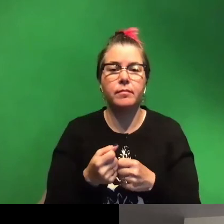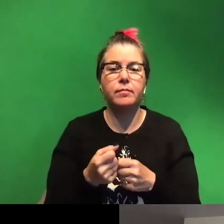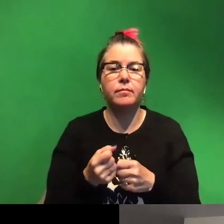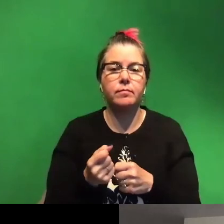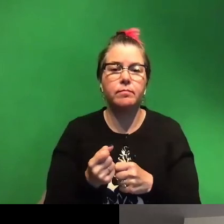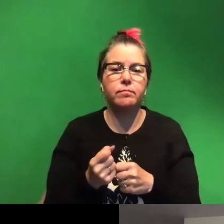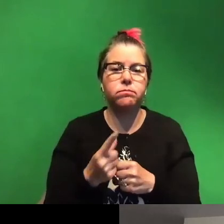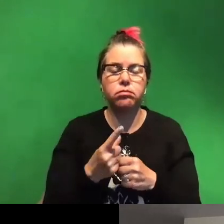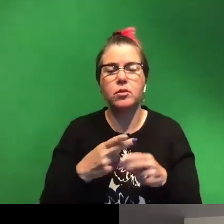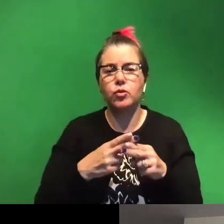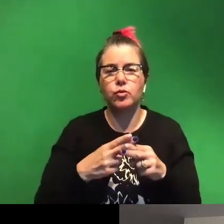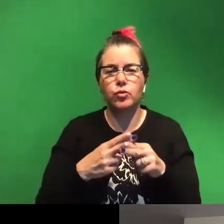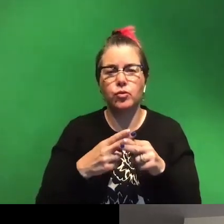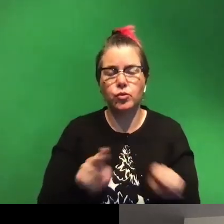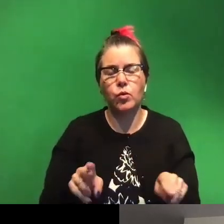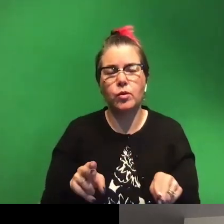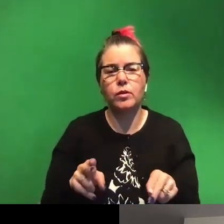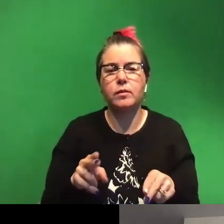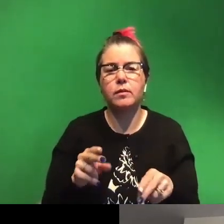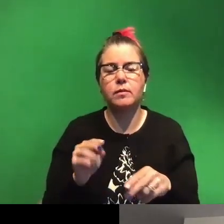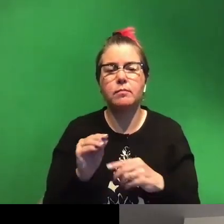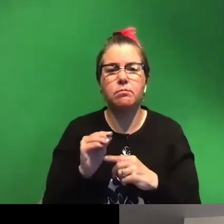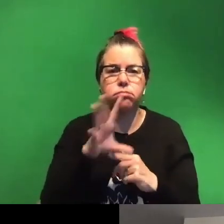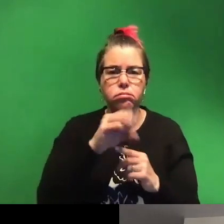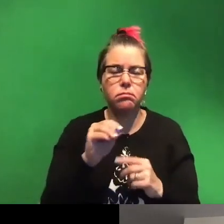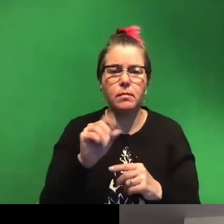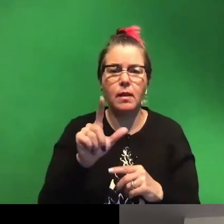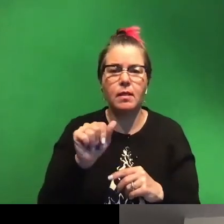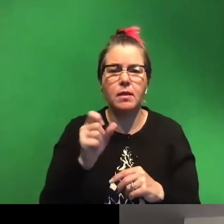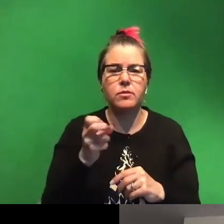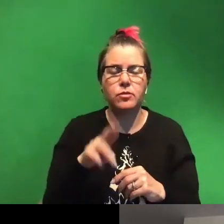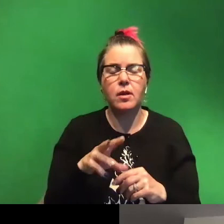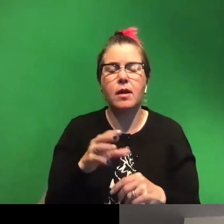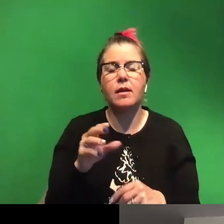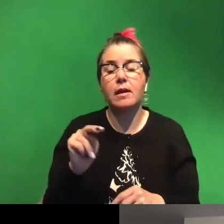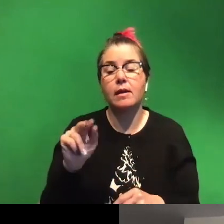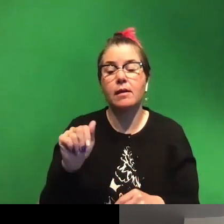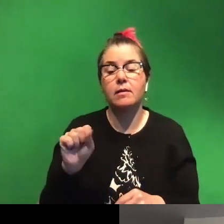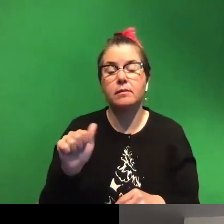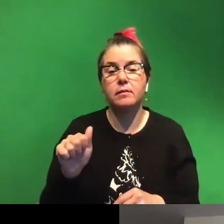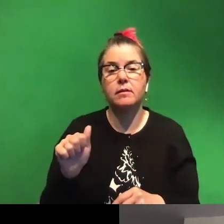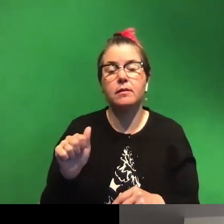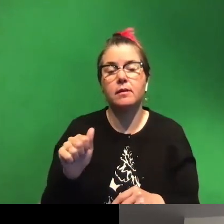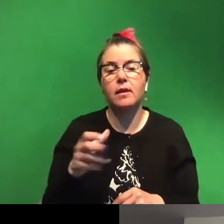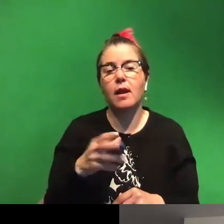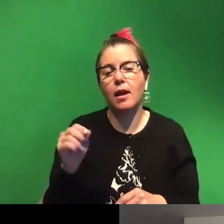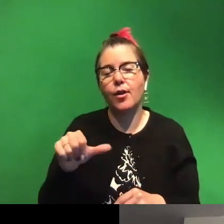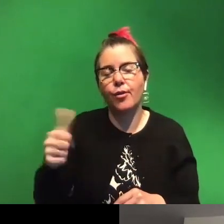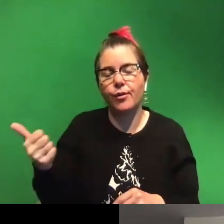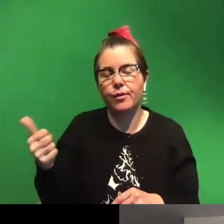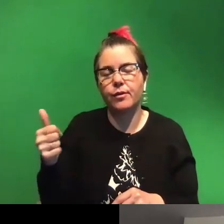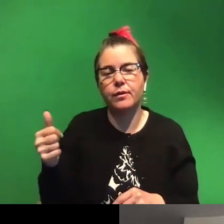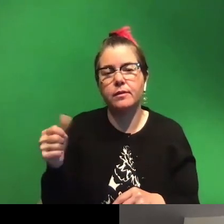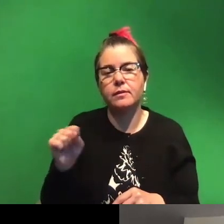short pulse of this laser, and NASA has, well, NASA and like other